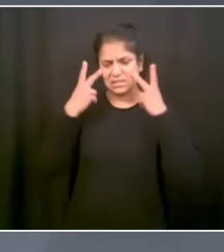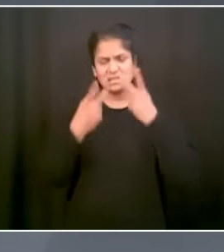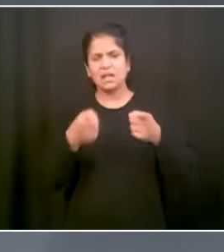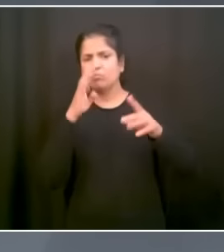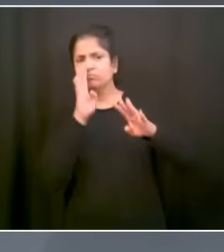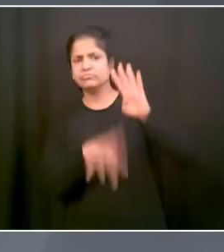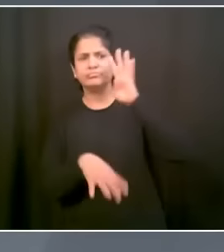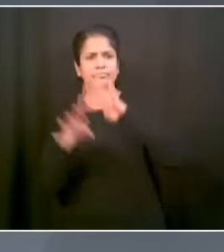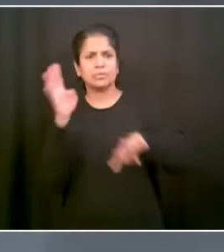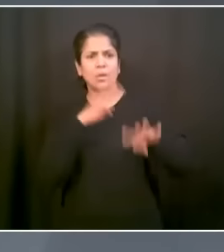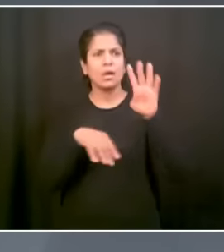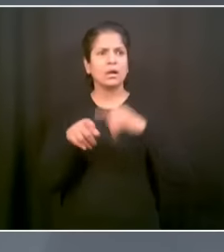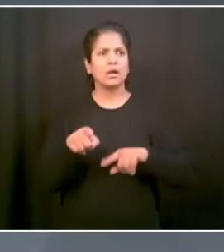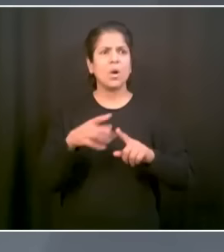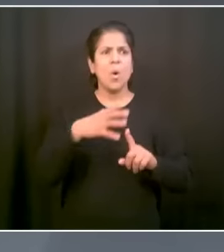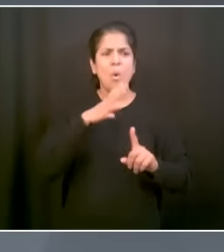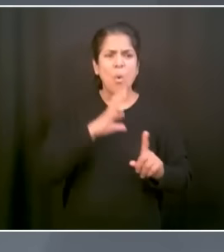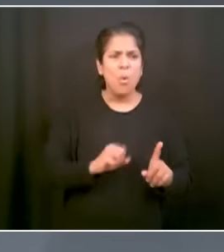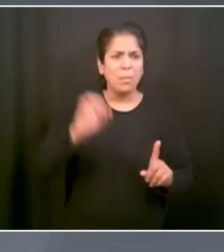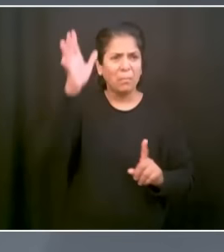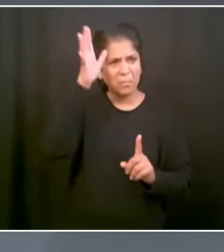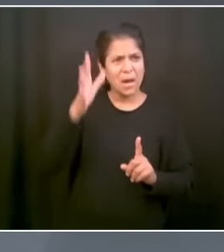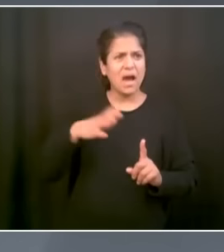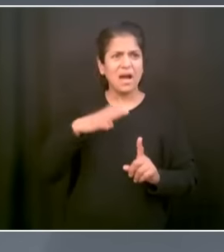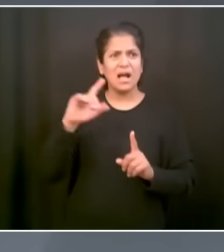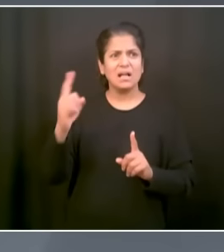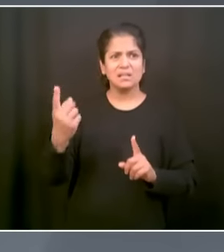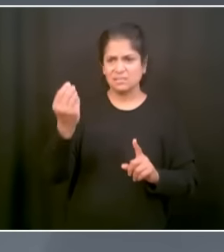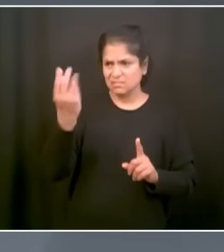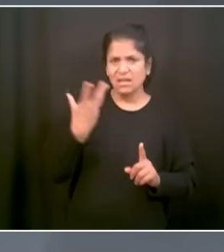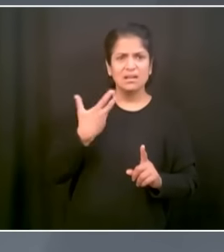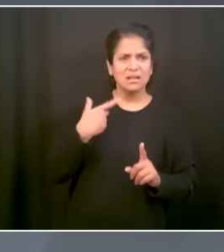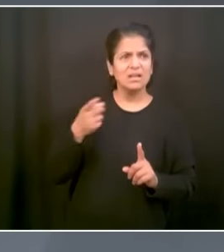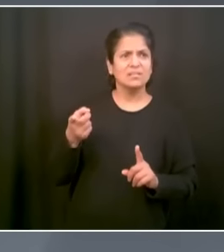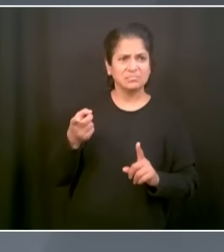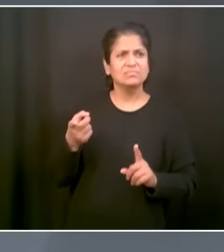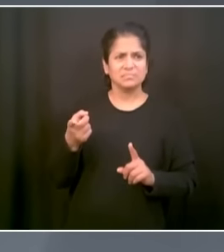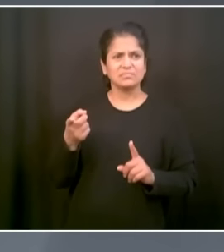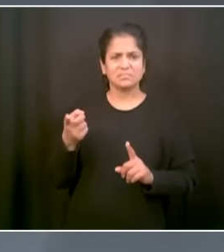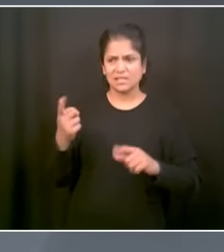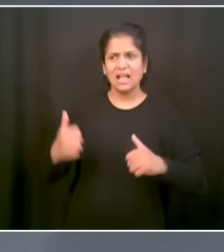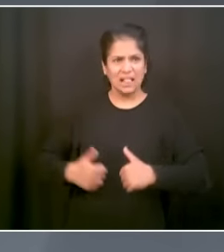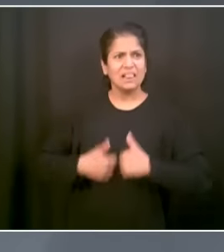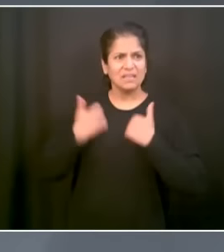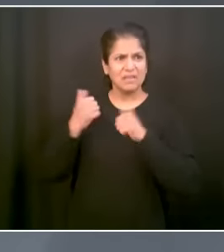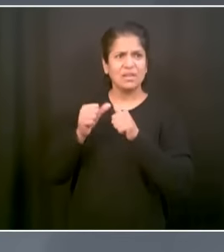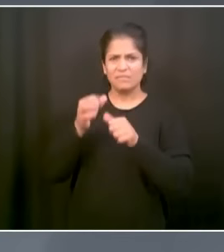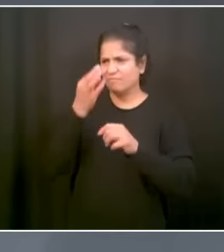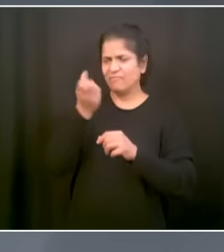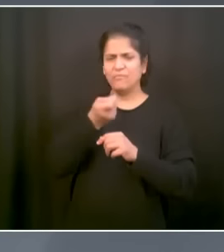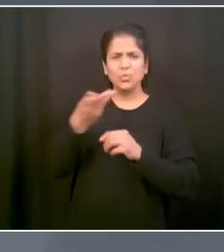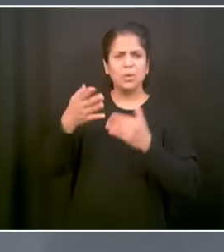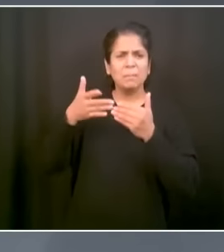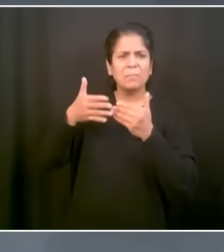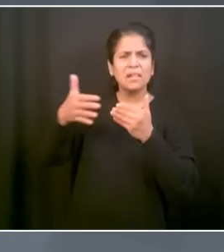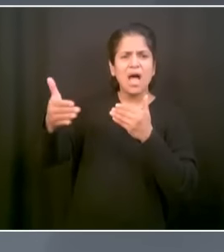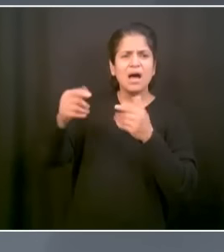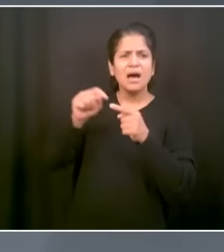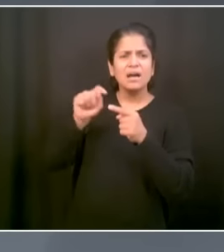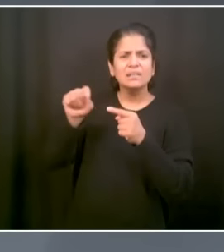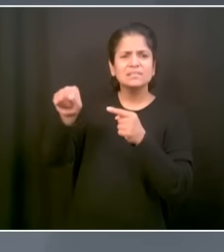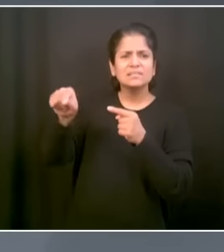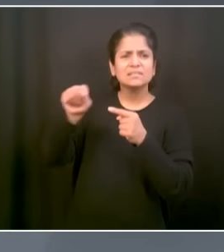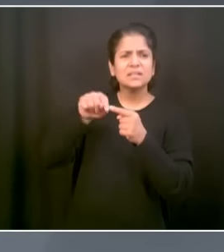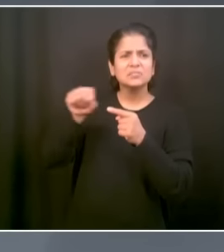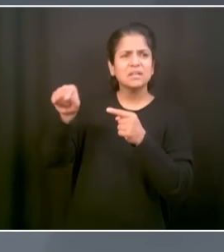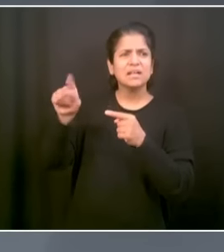told me that he had lived not too far from me in Gracie Mansion, just a few blocks away, had lived in an apartment for